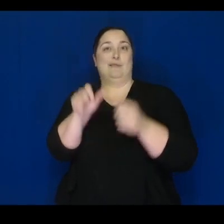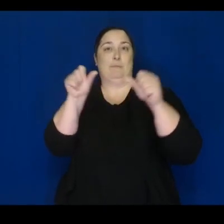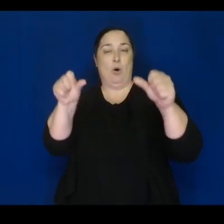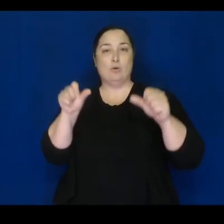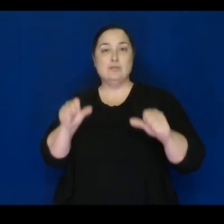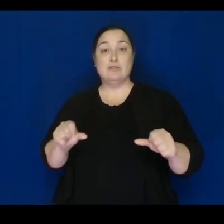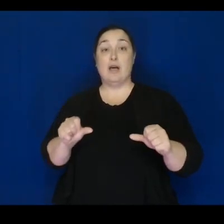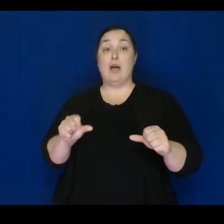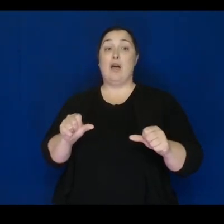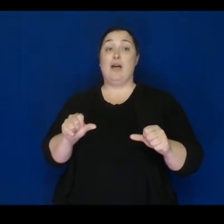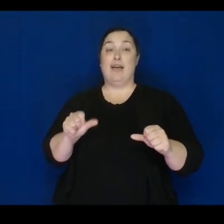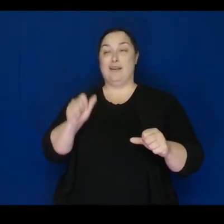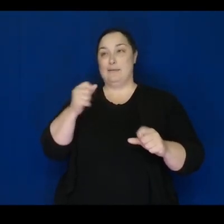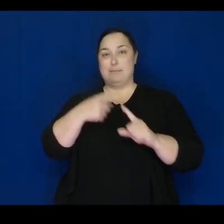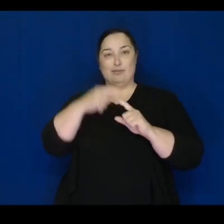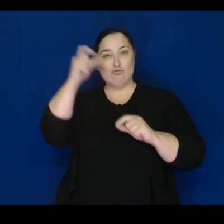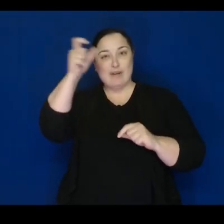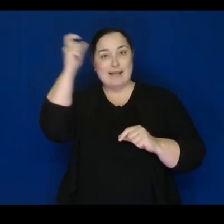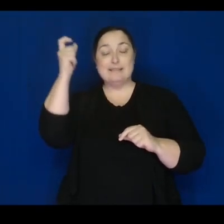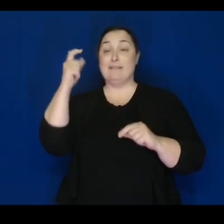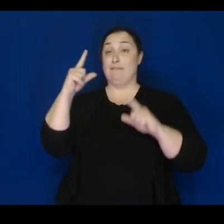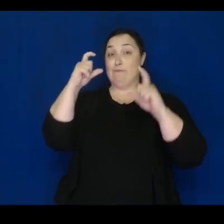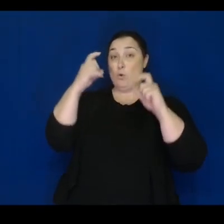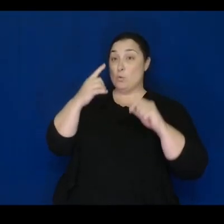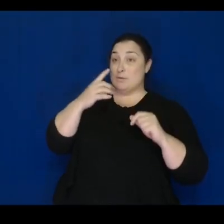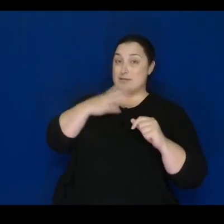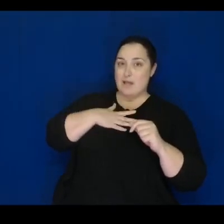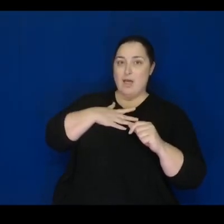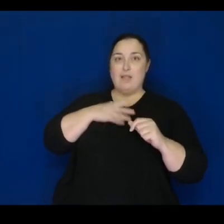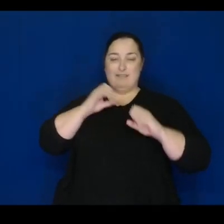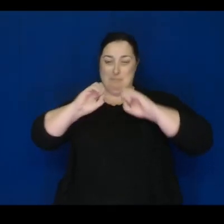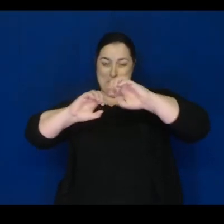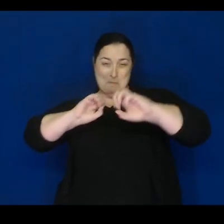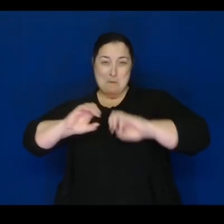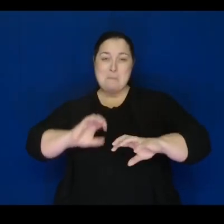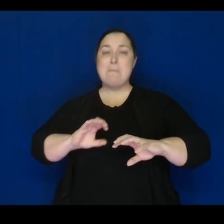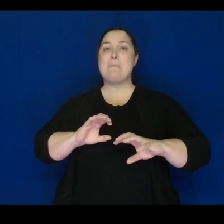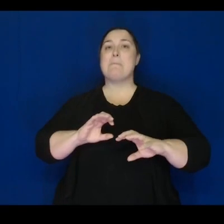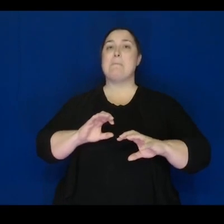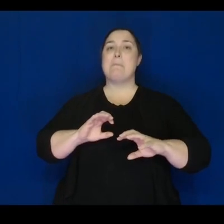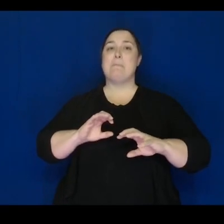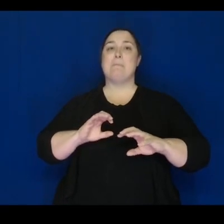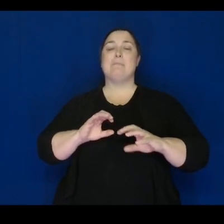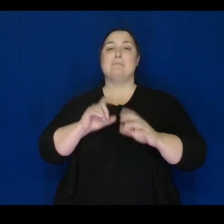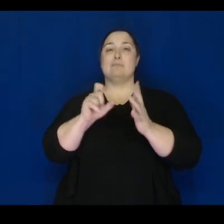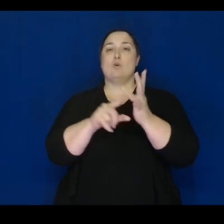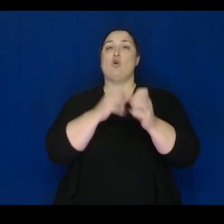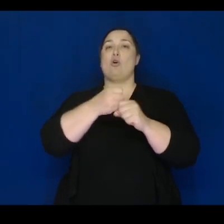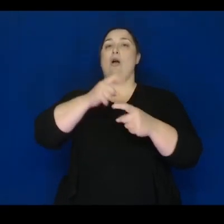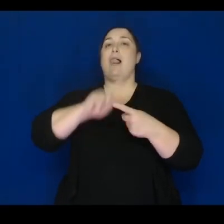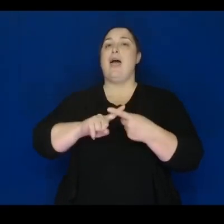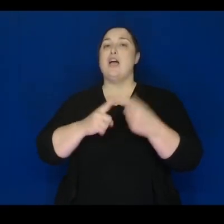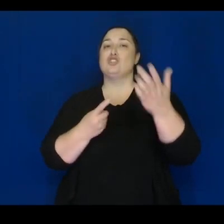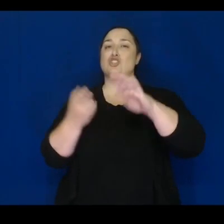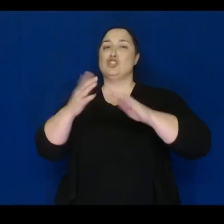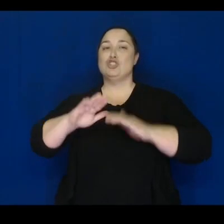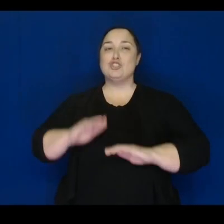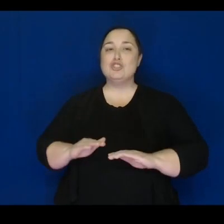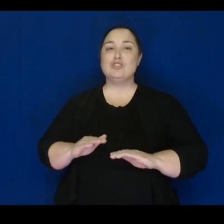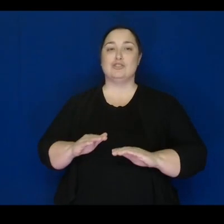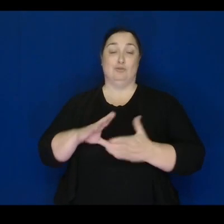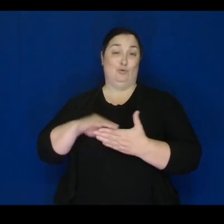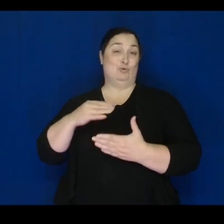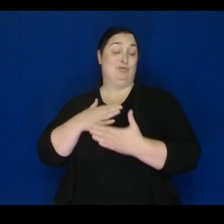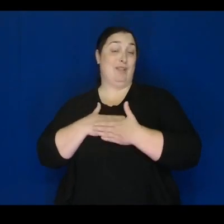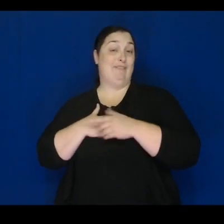photos of themselves and really just, you know, be really creative, doing a bit of collaging. And the students really love this.